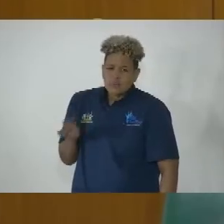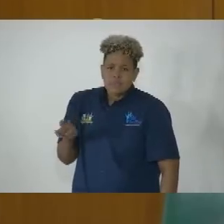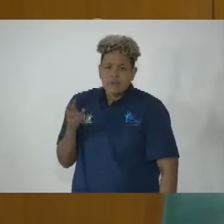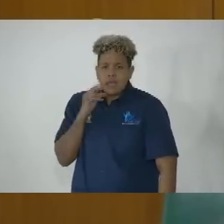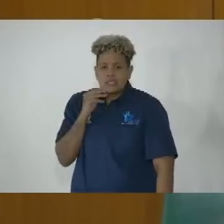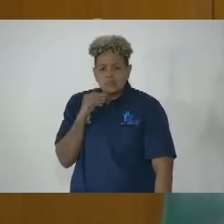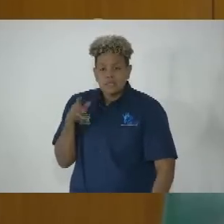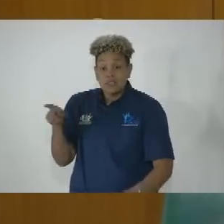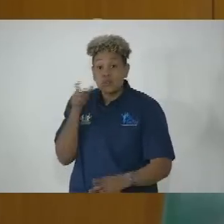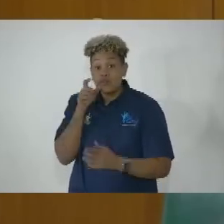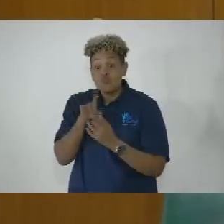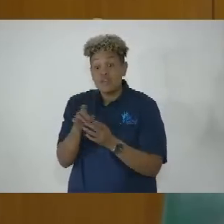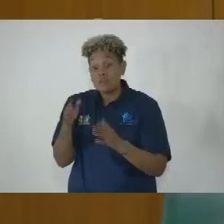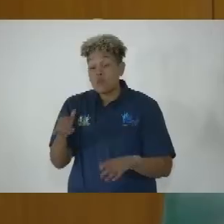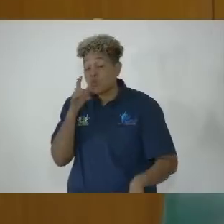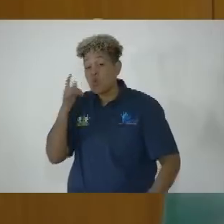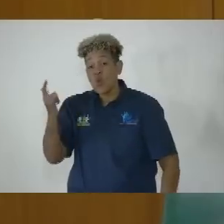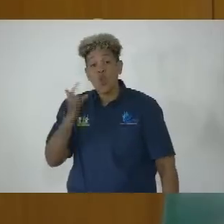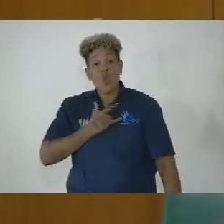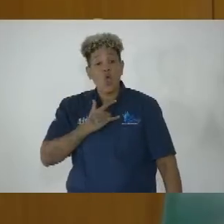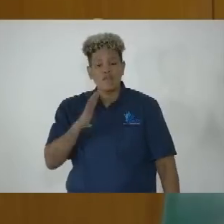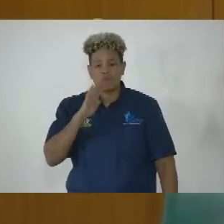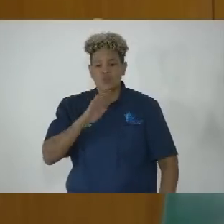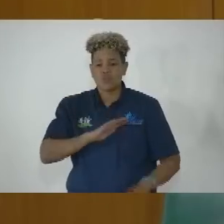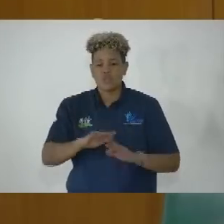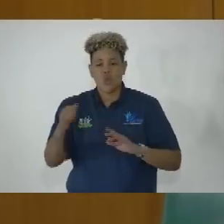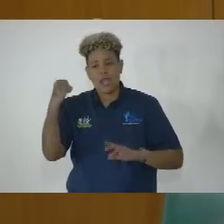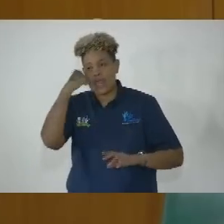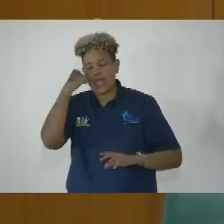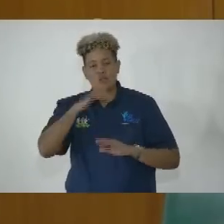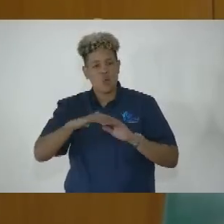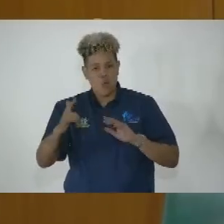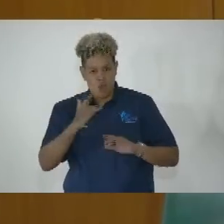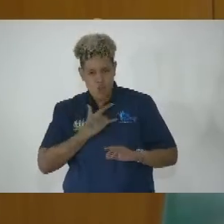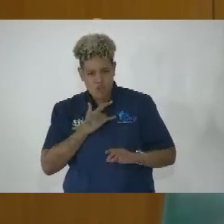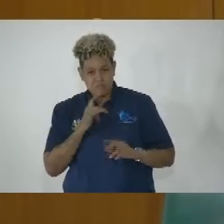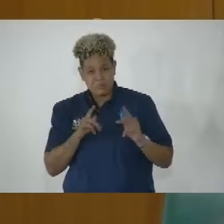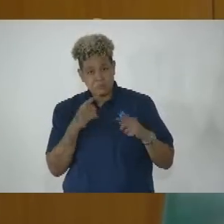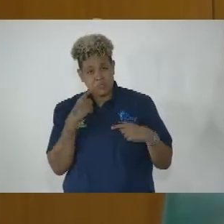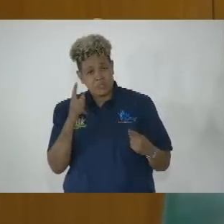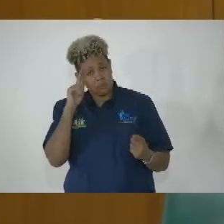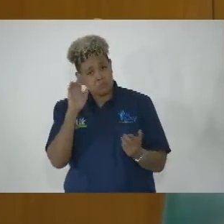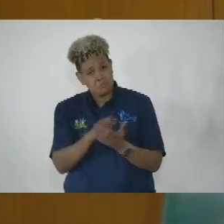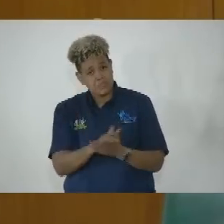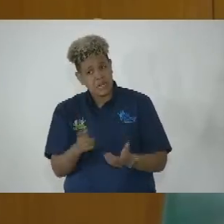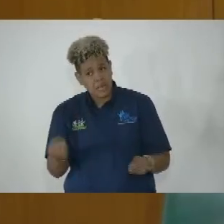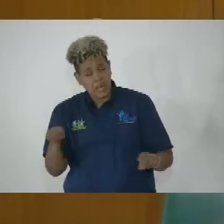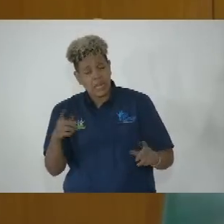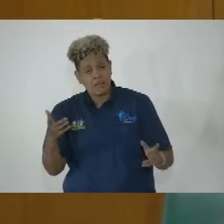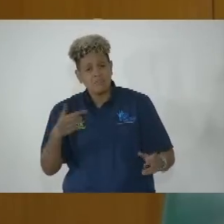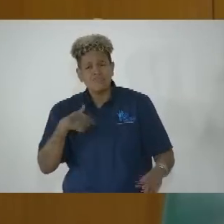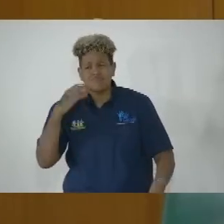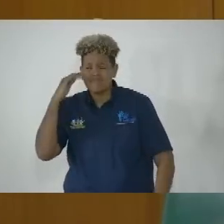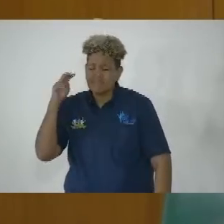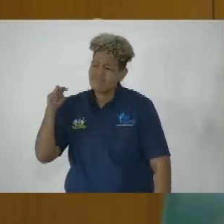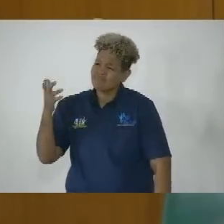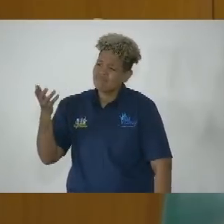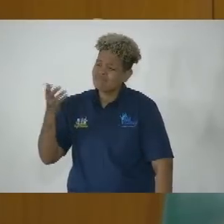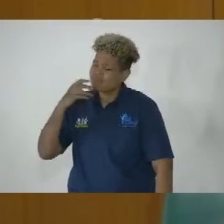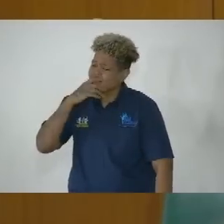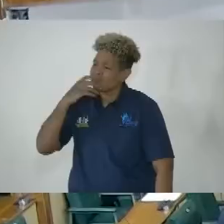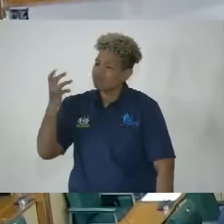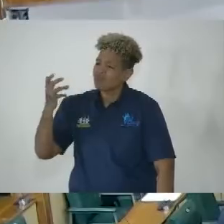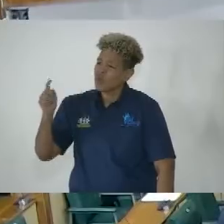relate that if the person don't love them, if they don't hit them, they don't love them. And it had me thinking as to what is